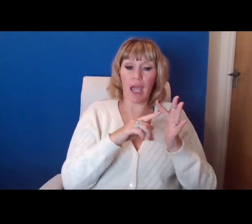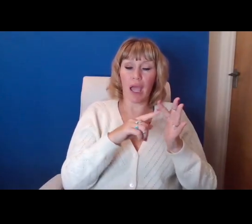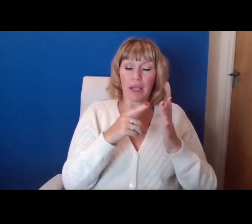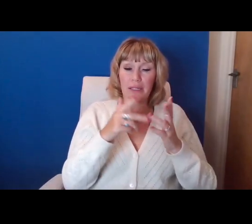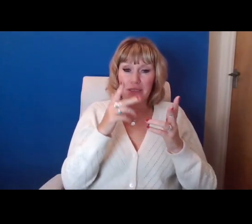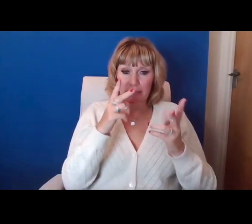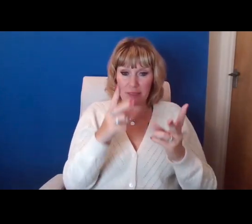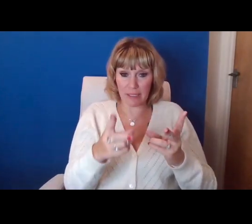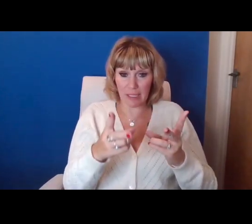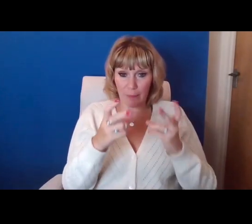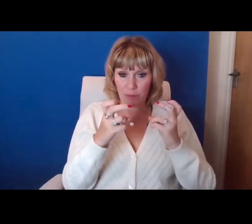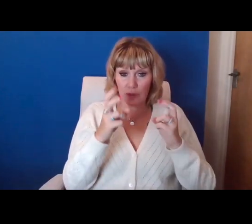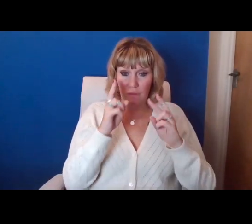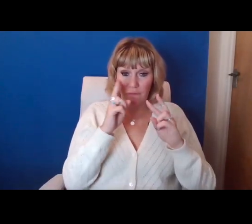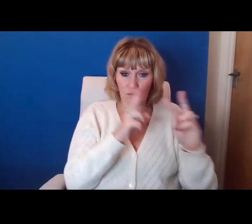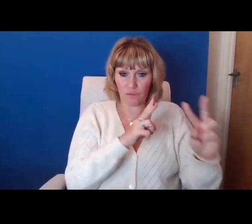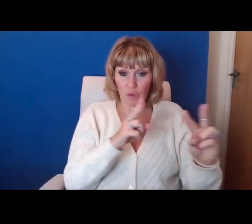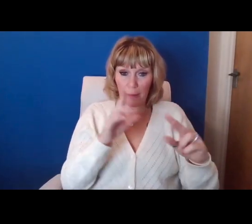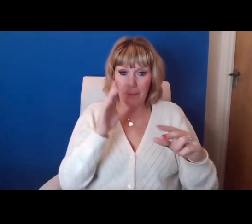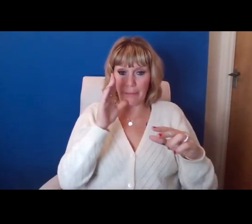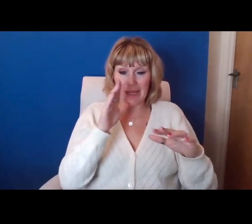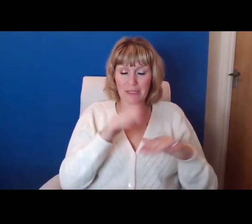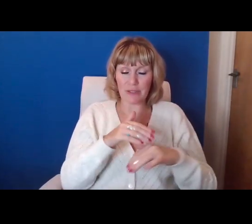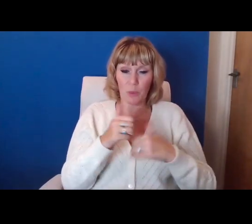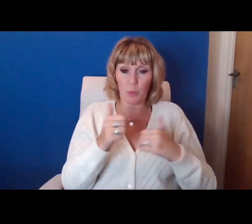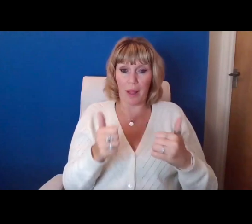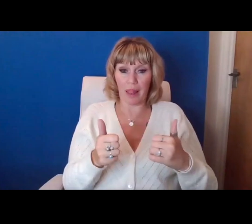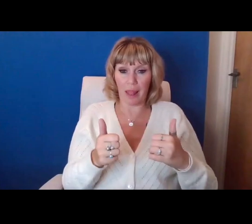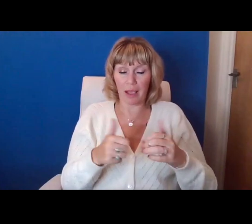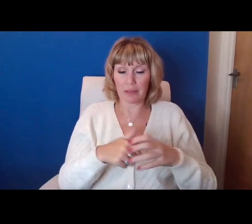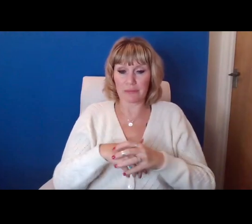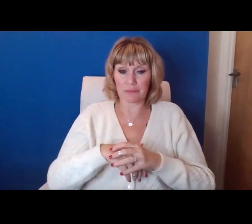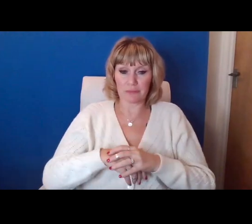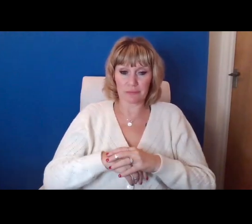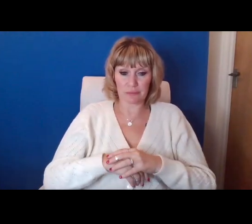bed so well. Um,